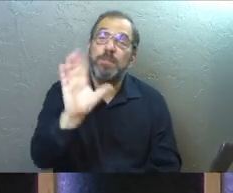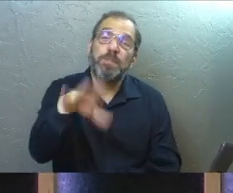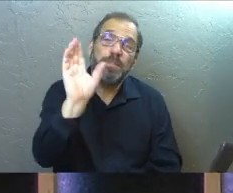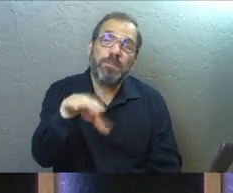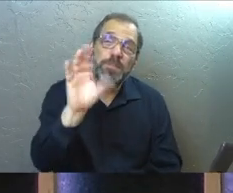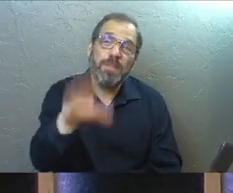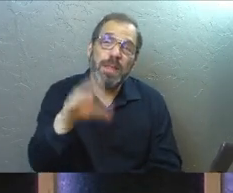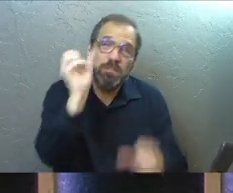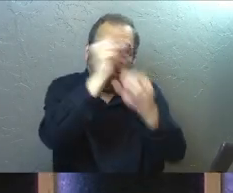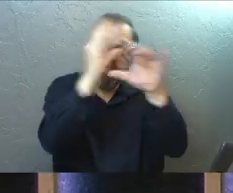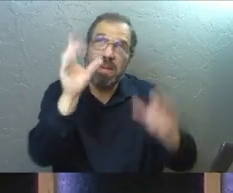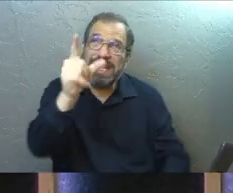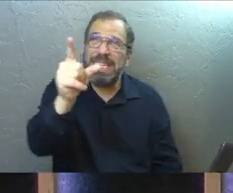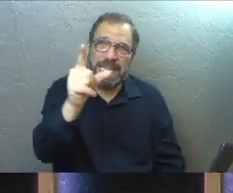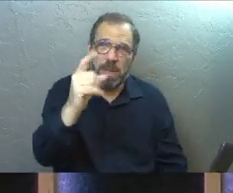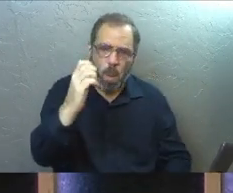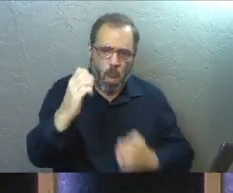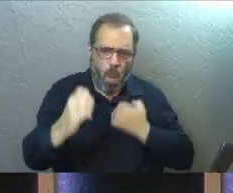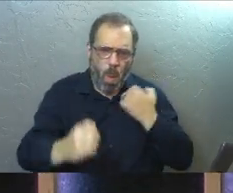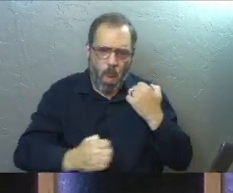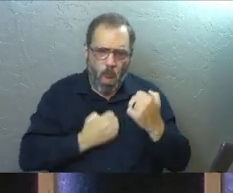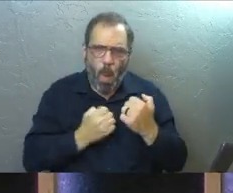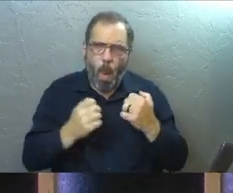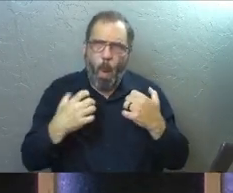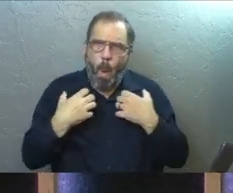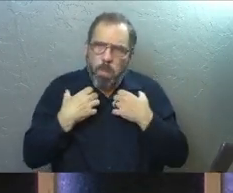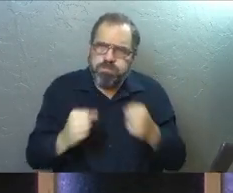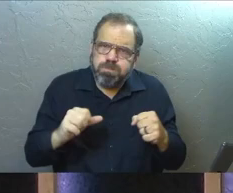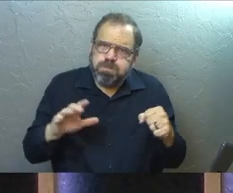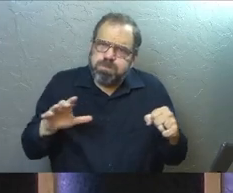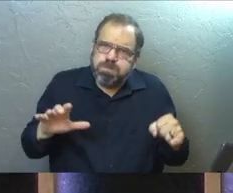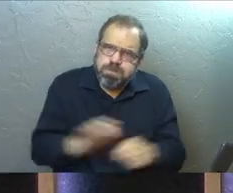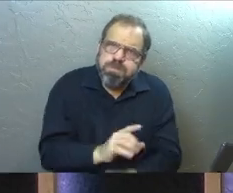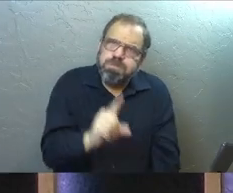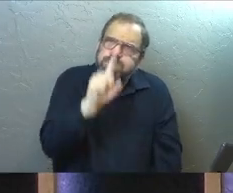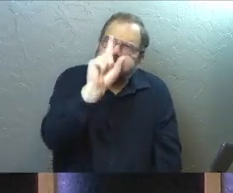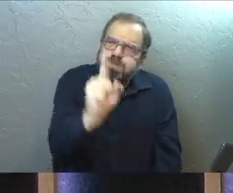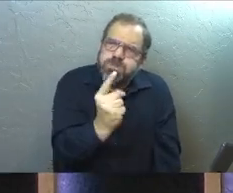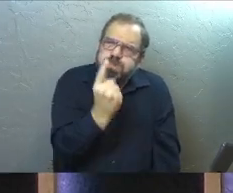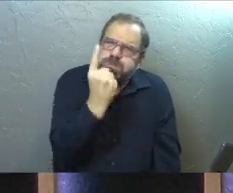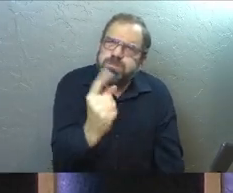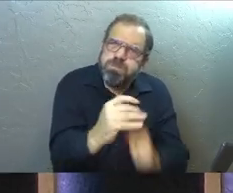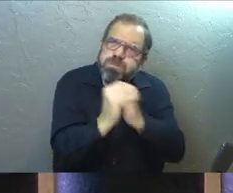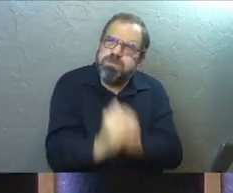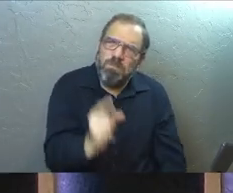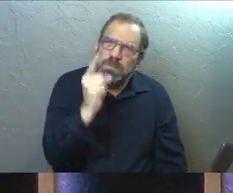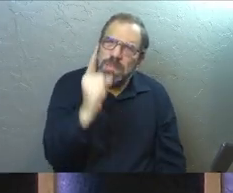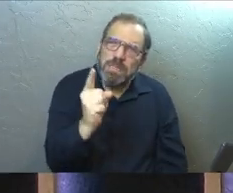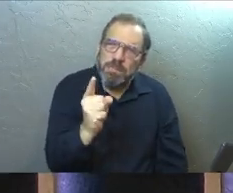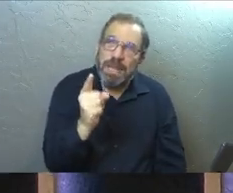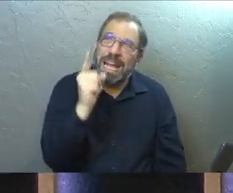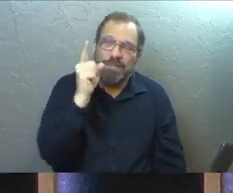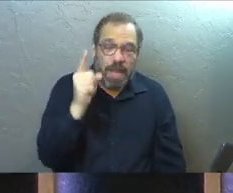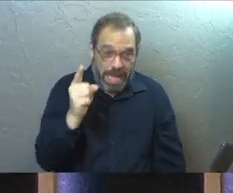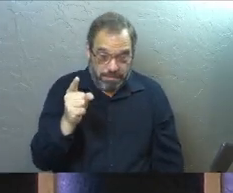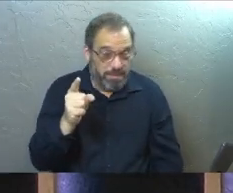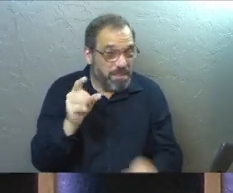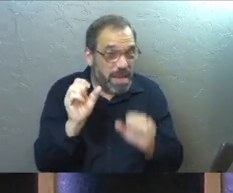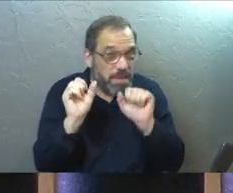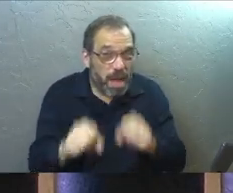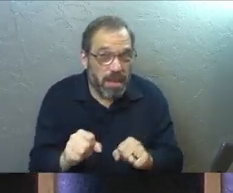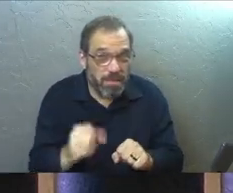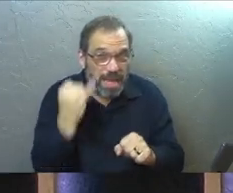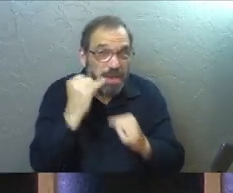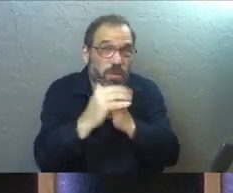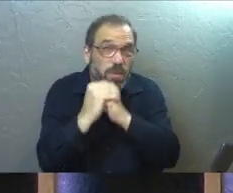you imagine somebody who is that emotionally whole as a being? He's the one we're worshiping. And is it just possible